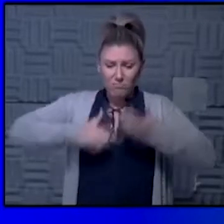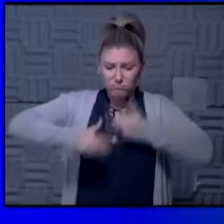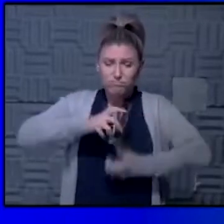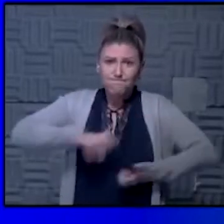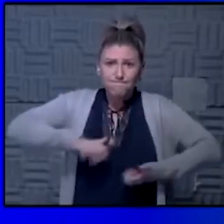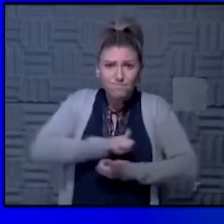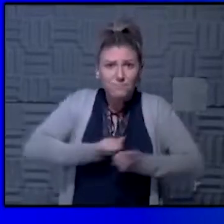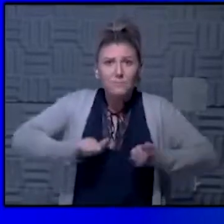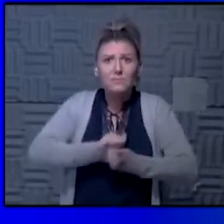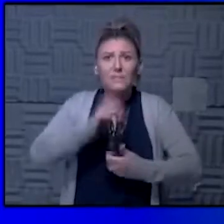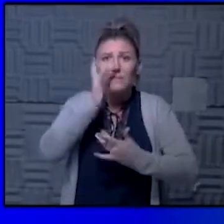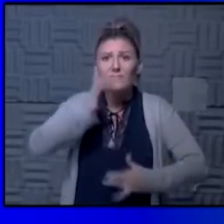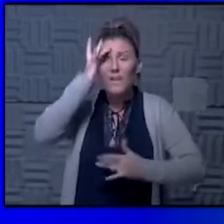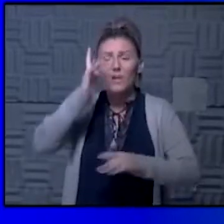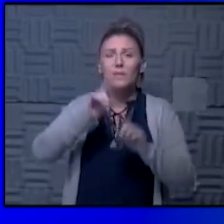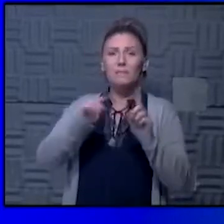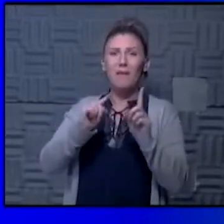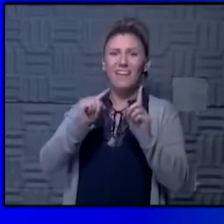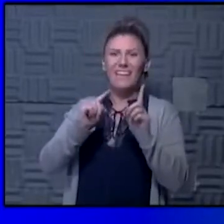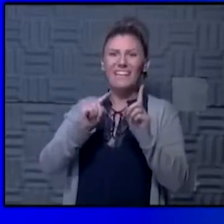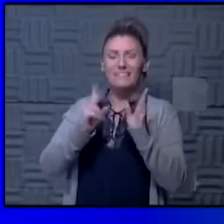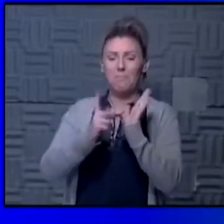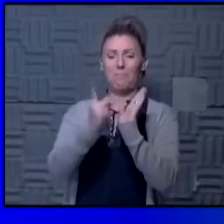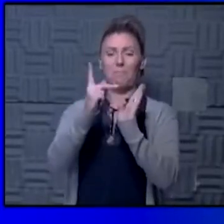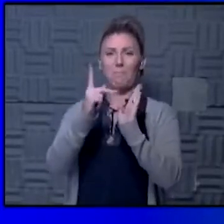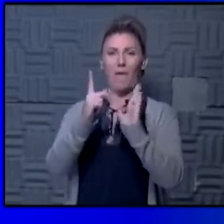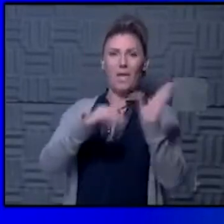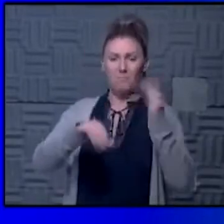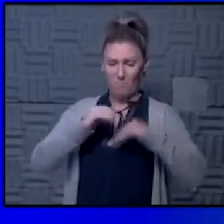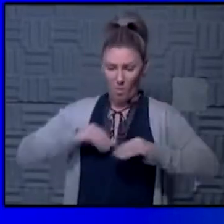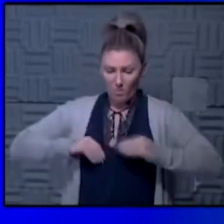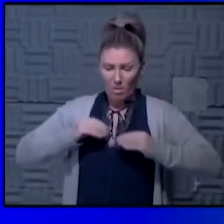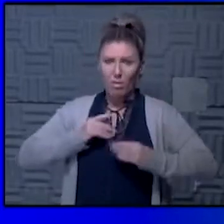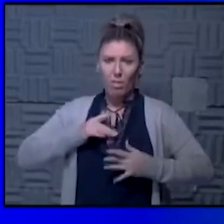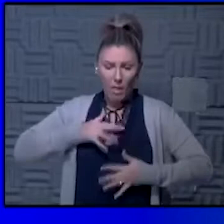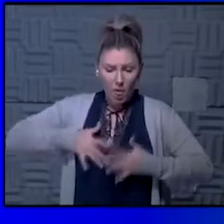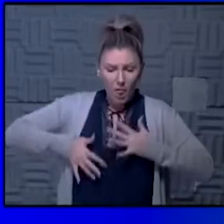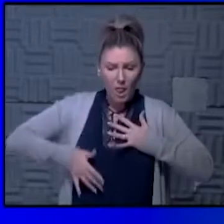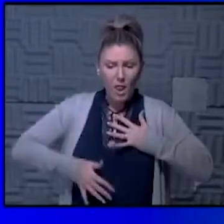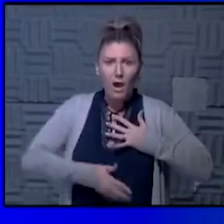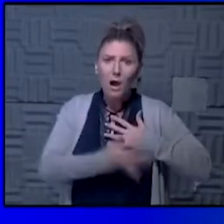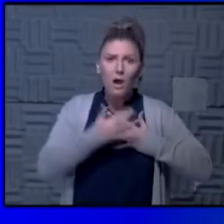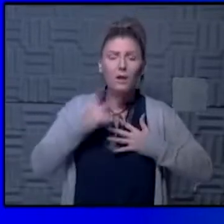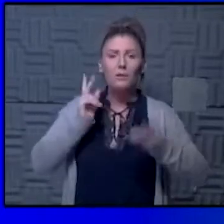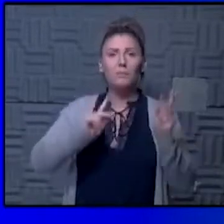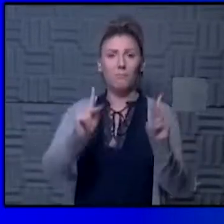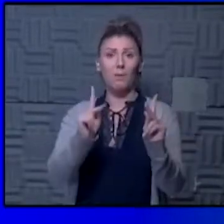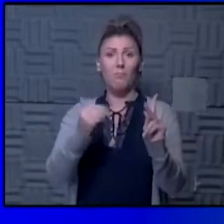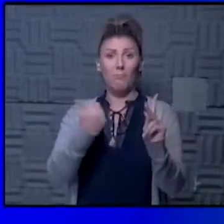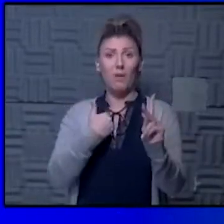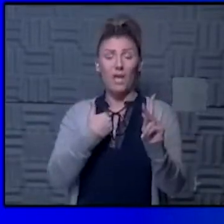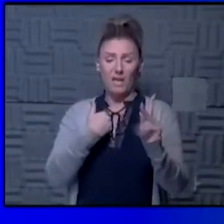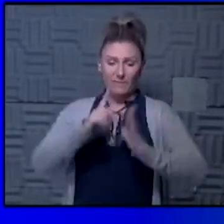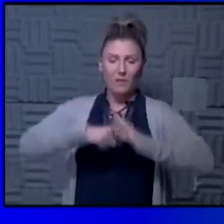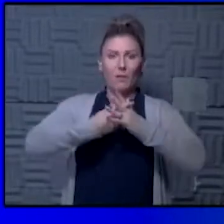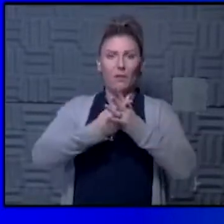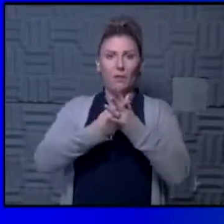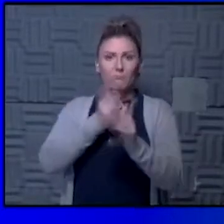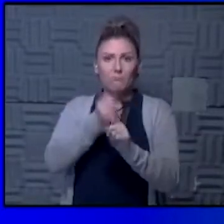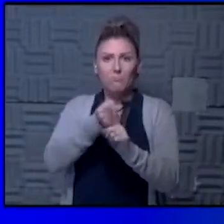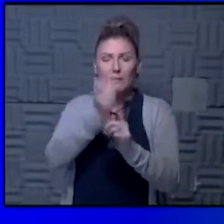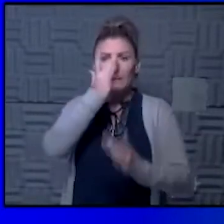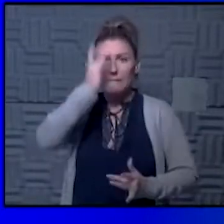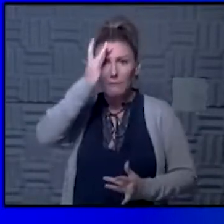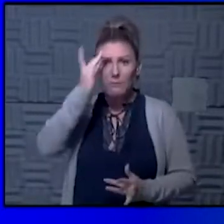kind of that bimodal disease aspect of that, where you're exactly right. People do have that initial illness. We heard